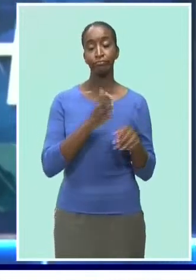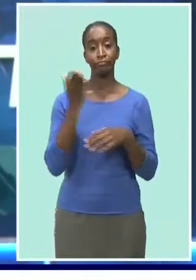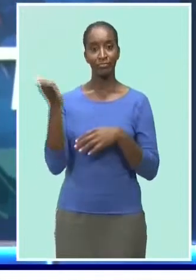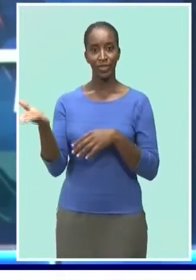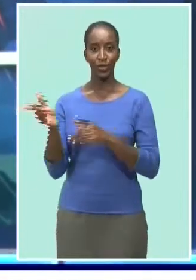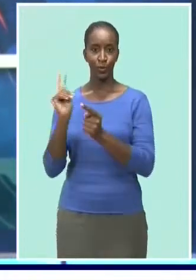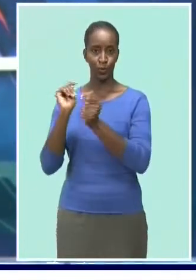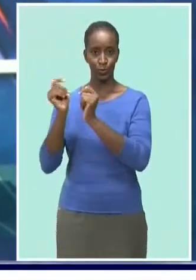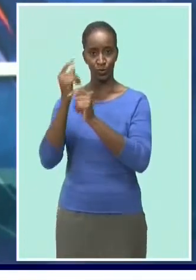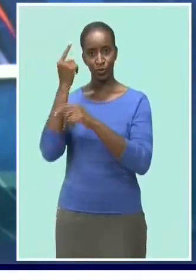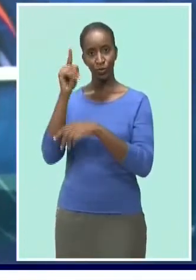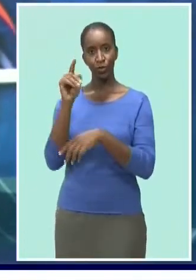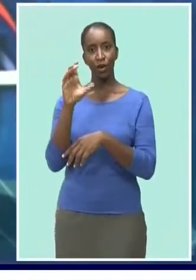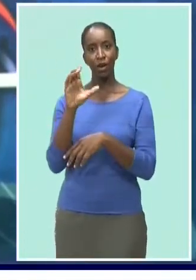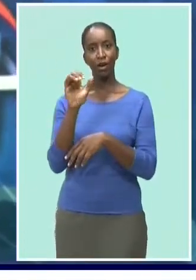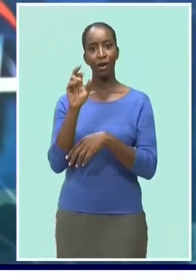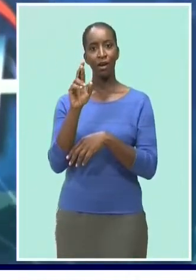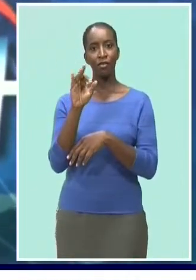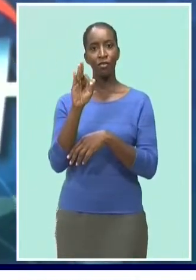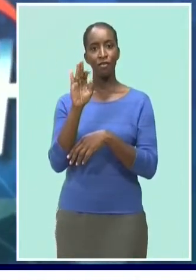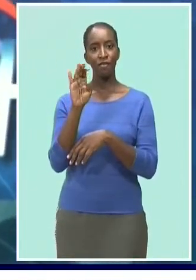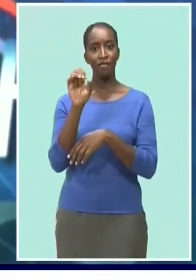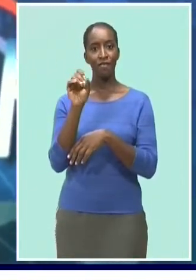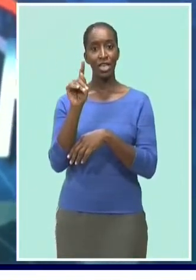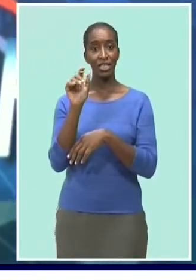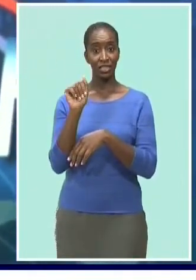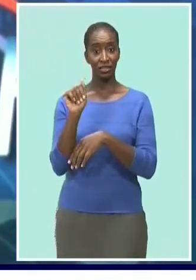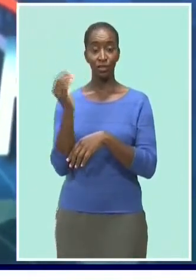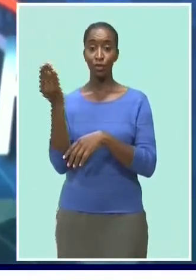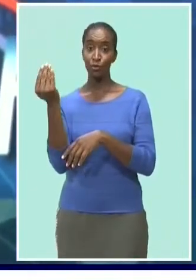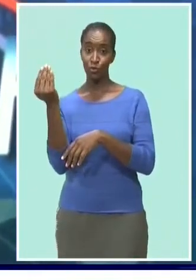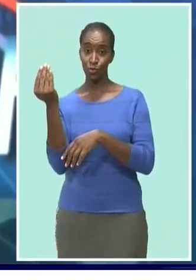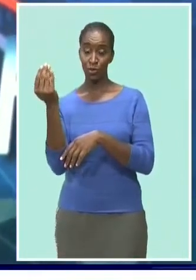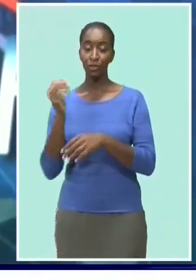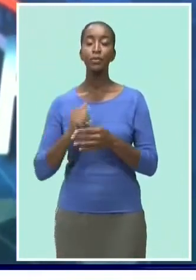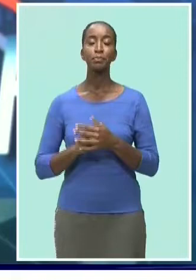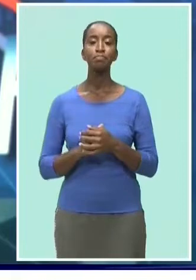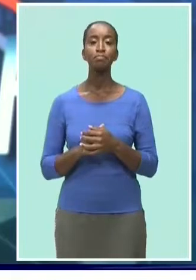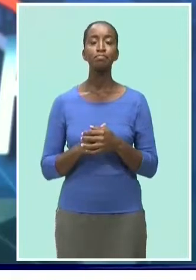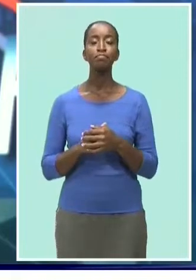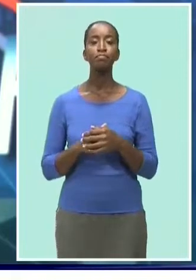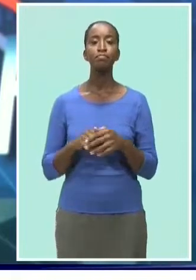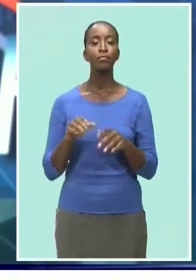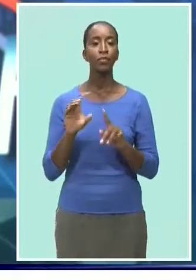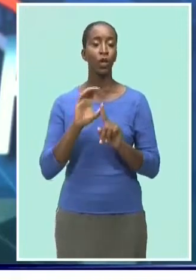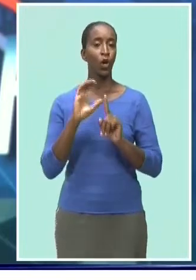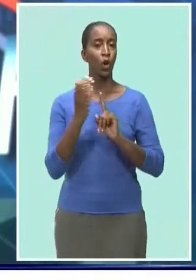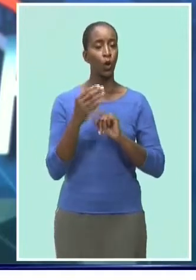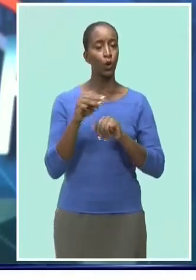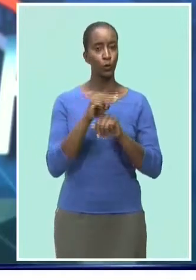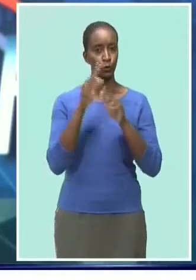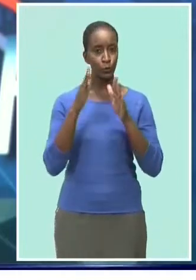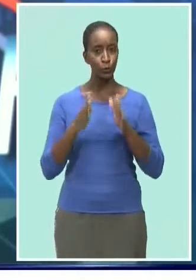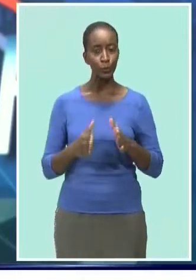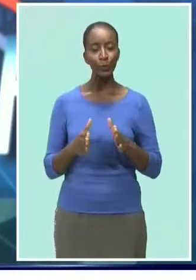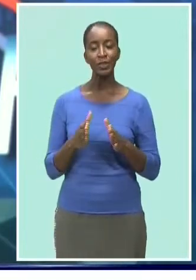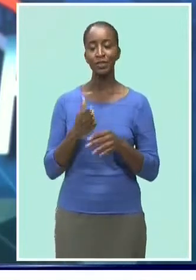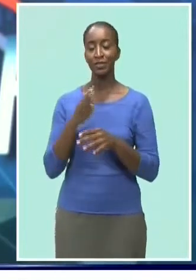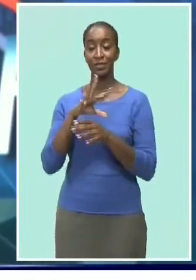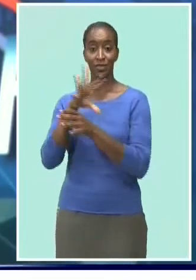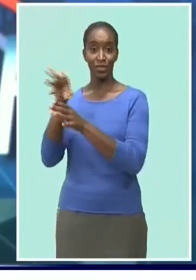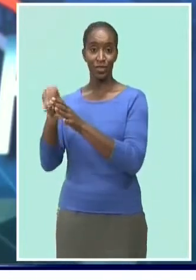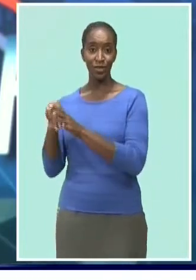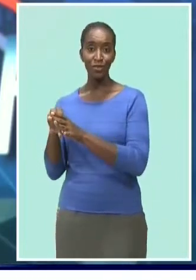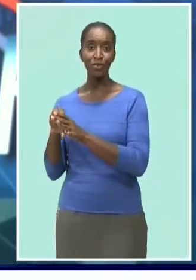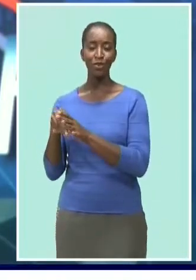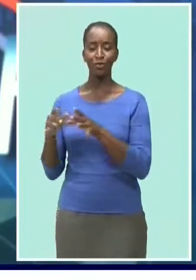Carry Festa 14, which runs from tomorrow to the 25th. Culture Minister John King heads that delegation and is upbeat about what Barbados